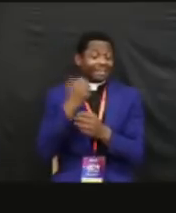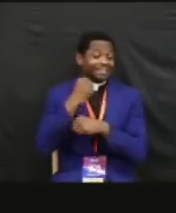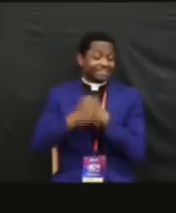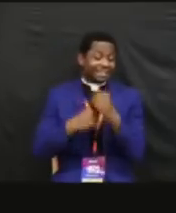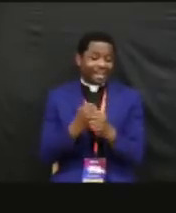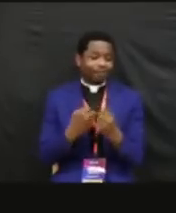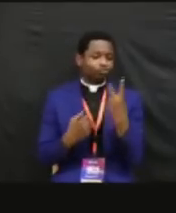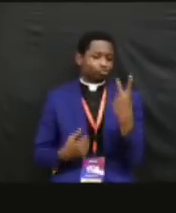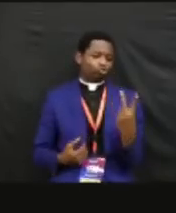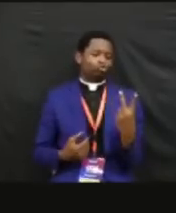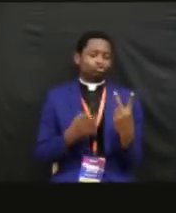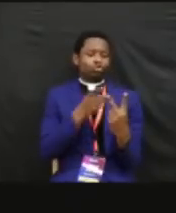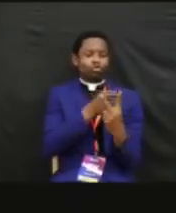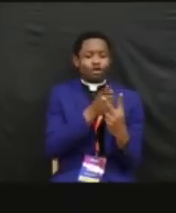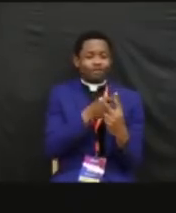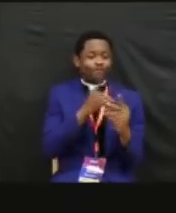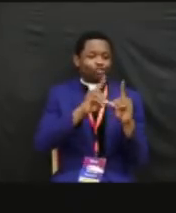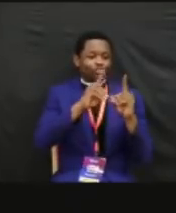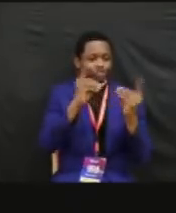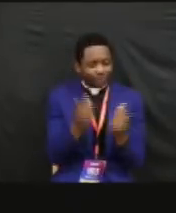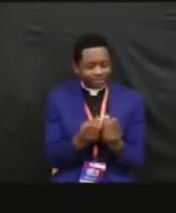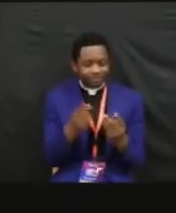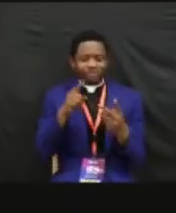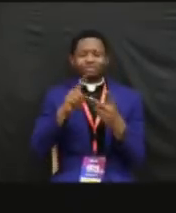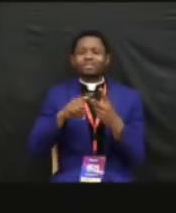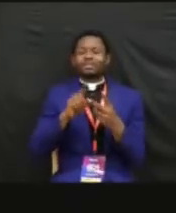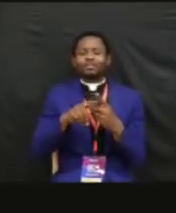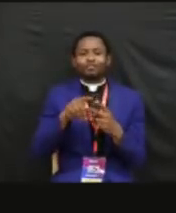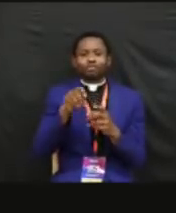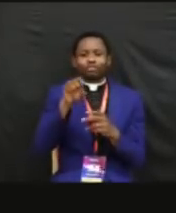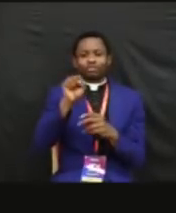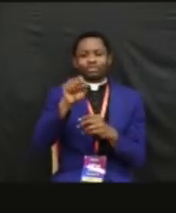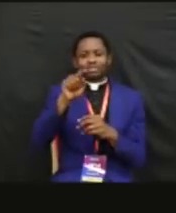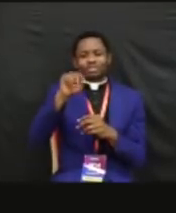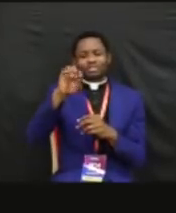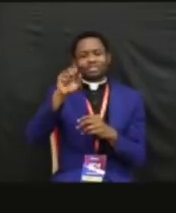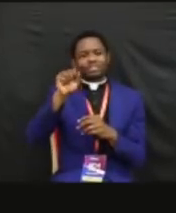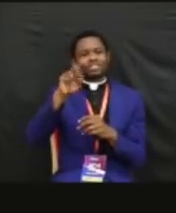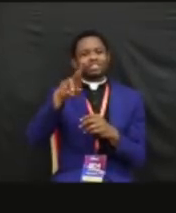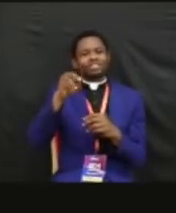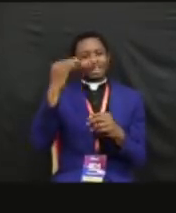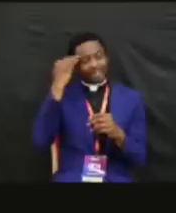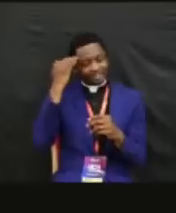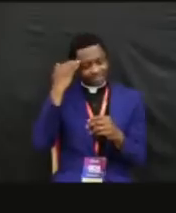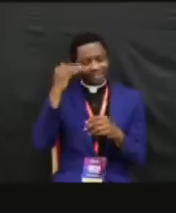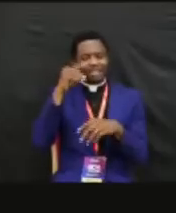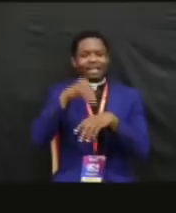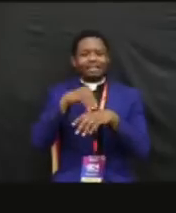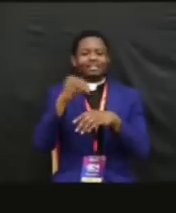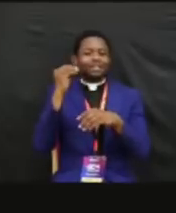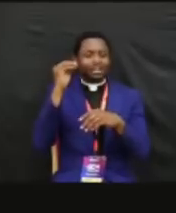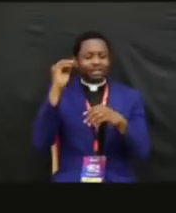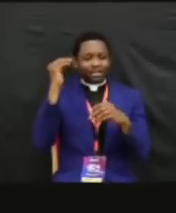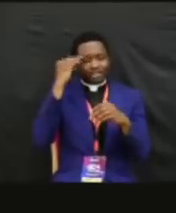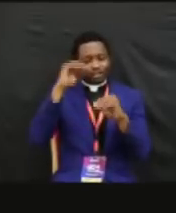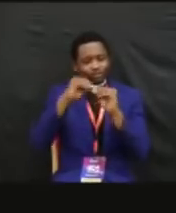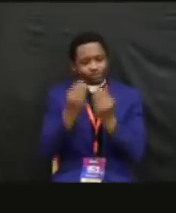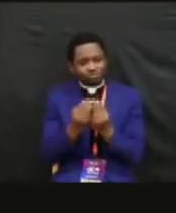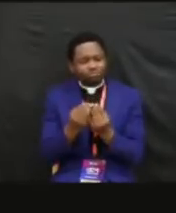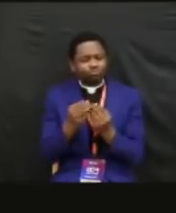heads and other for the entire workforce within the administrative setup at the headquarters. Topics treated